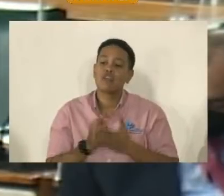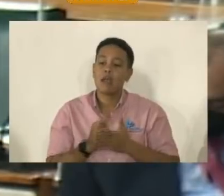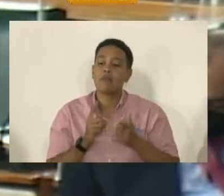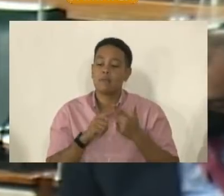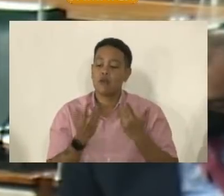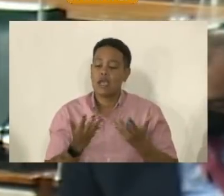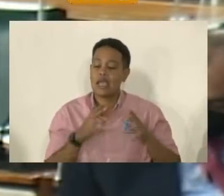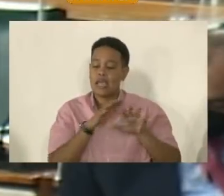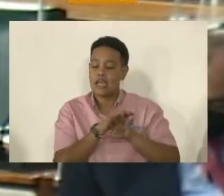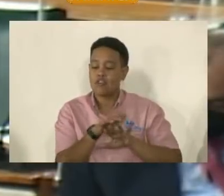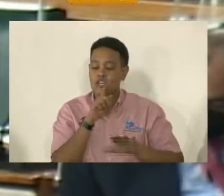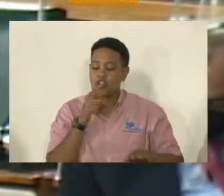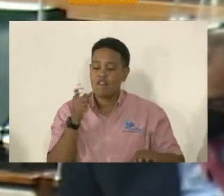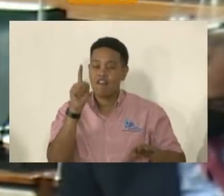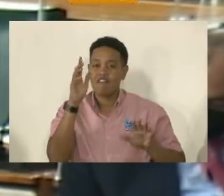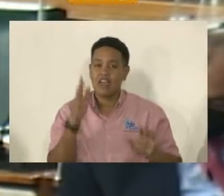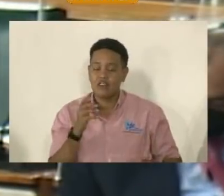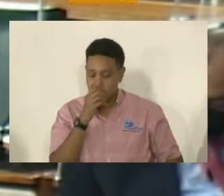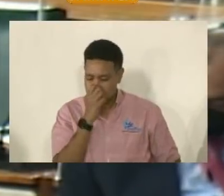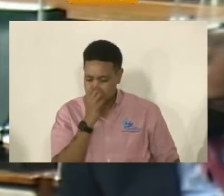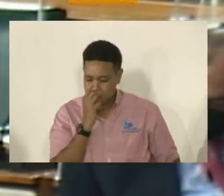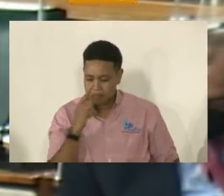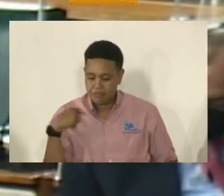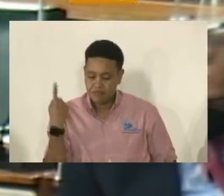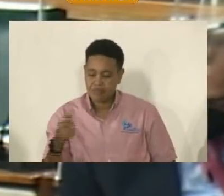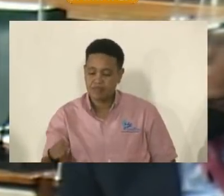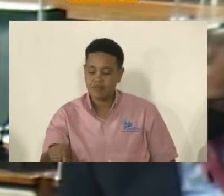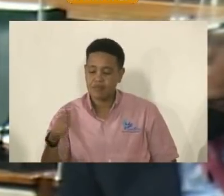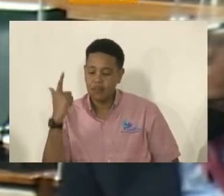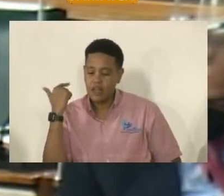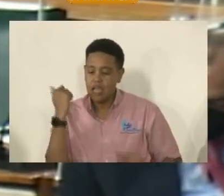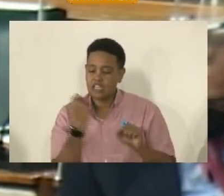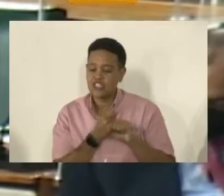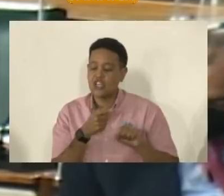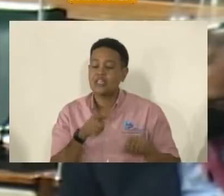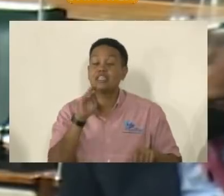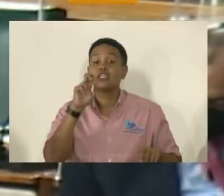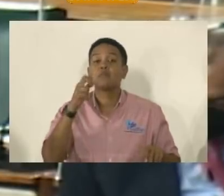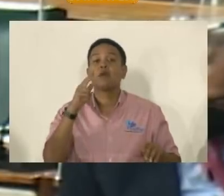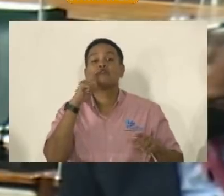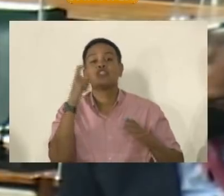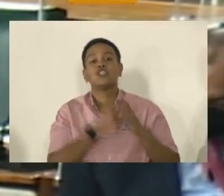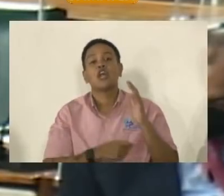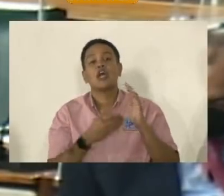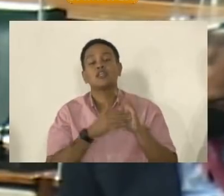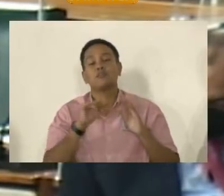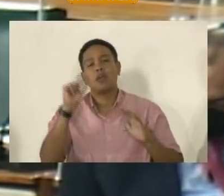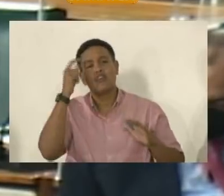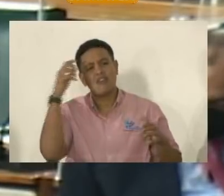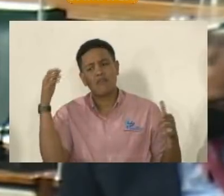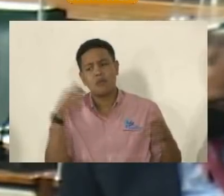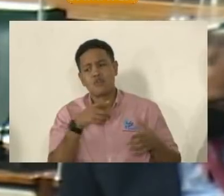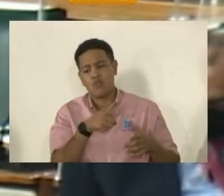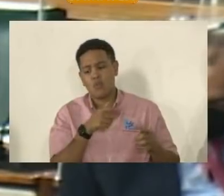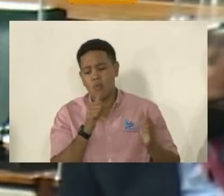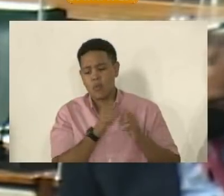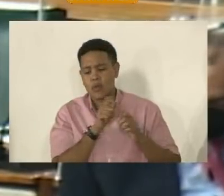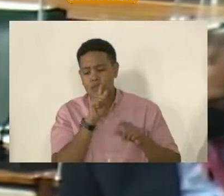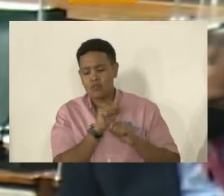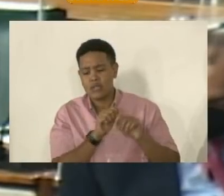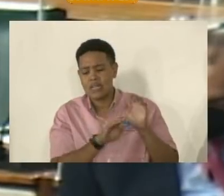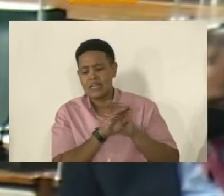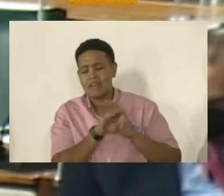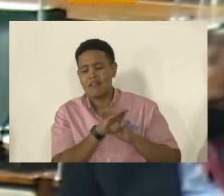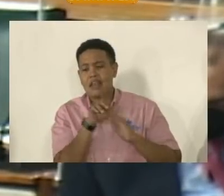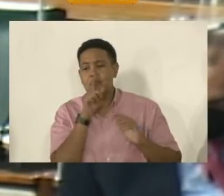reintegration of offenders. As of last year, this branch has been charged by Cabinet with developing an